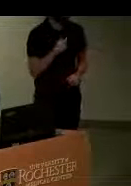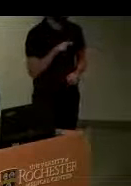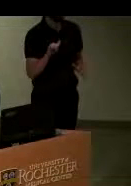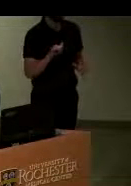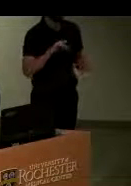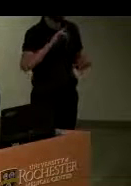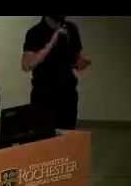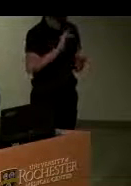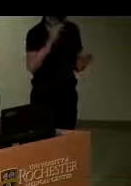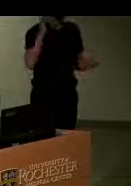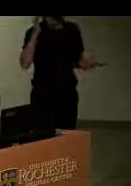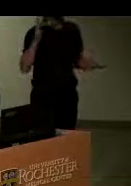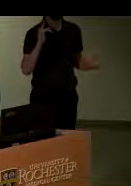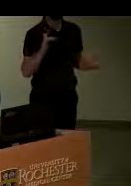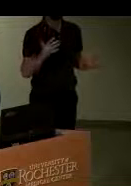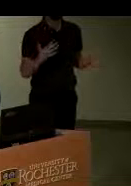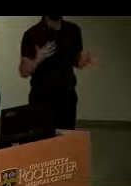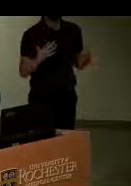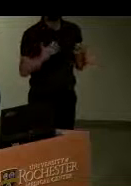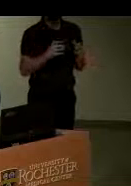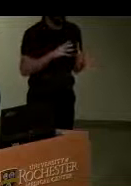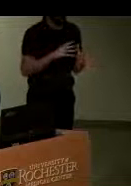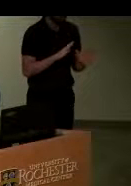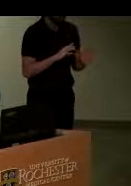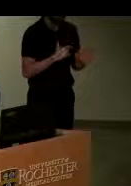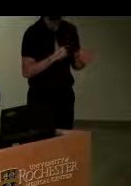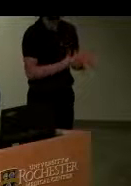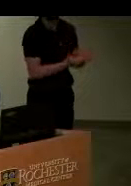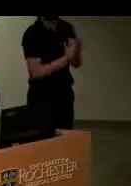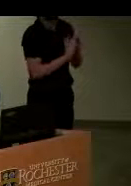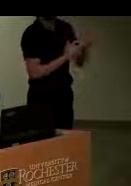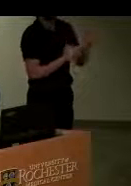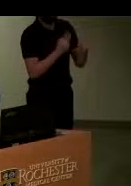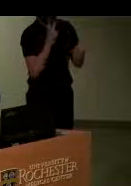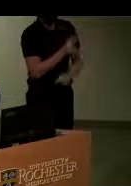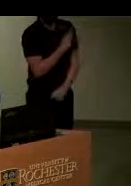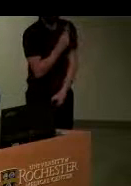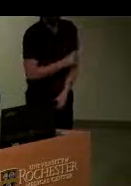icon. He wanders the hall all the time. I'm going to ask him if he'll see the patient.